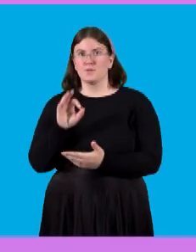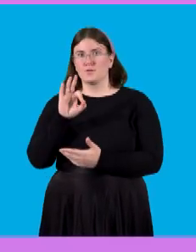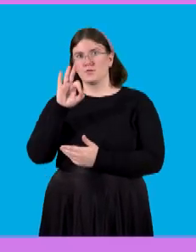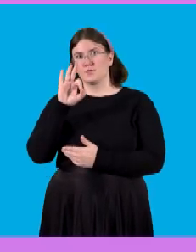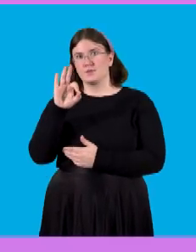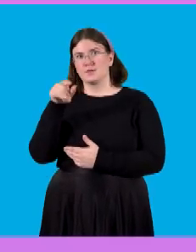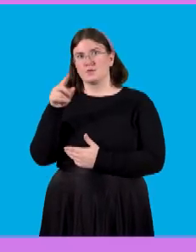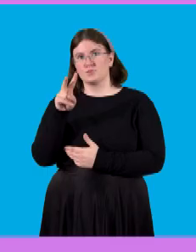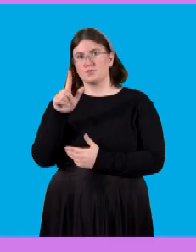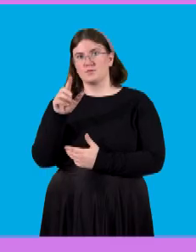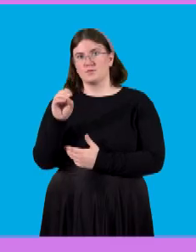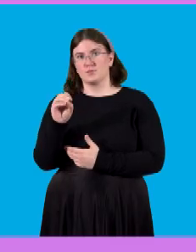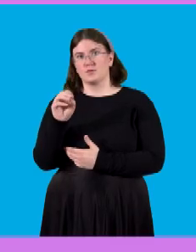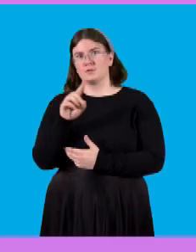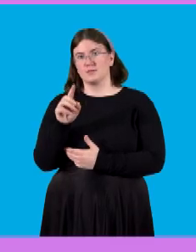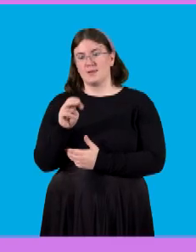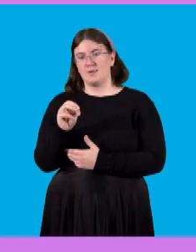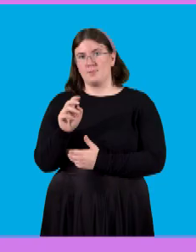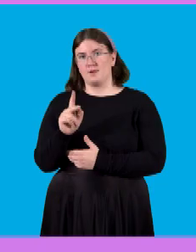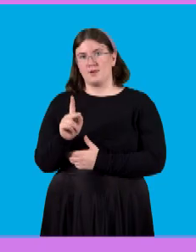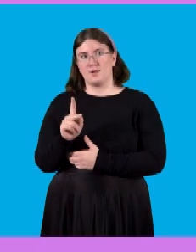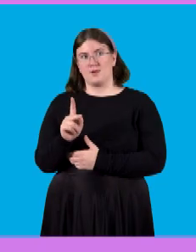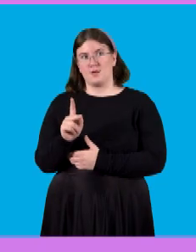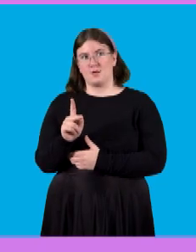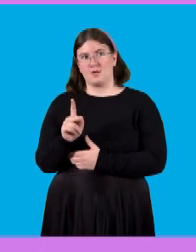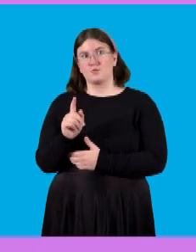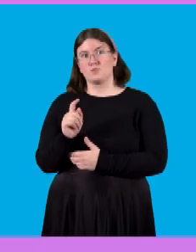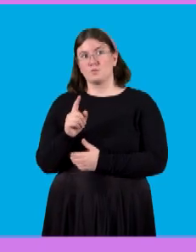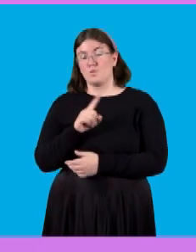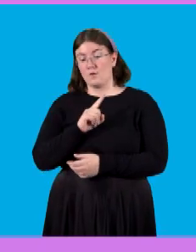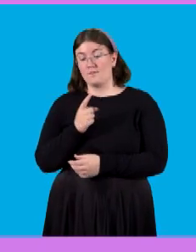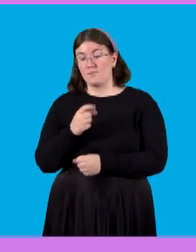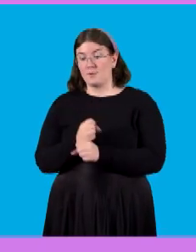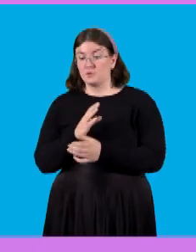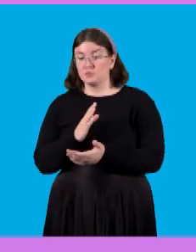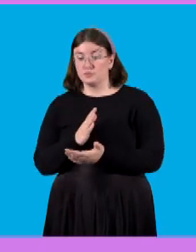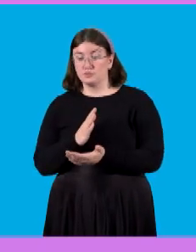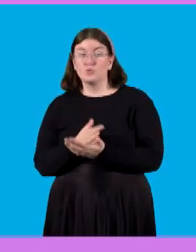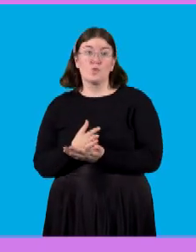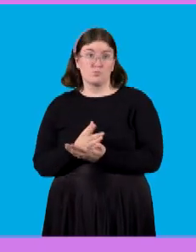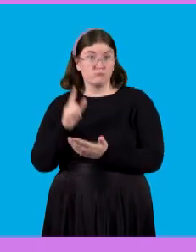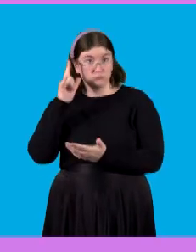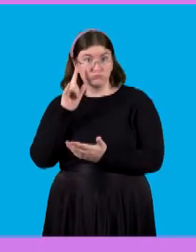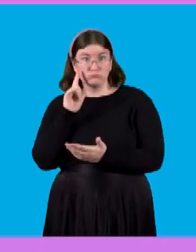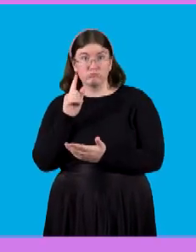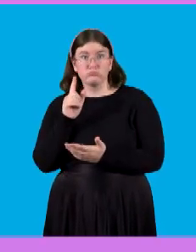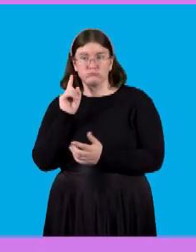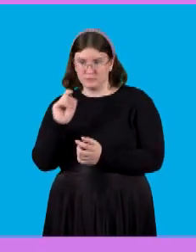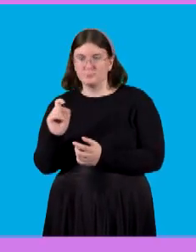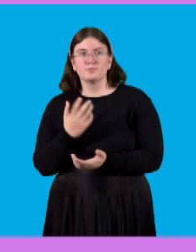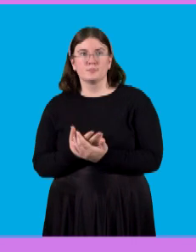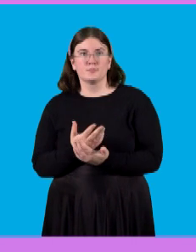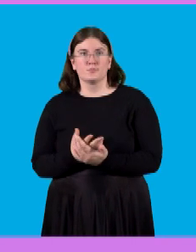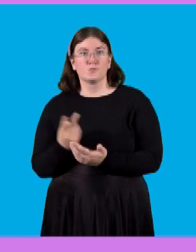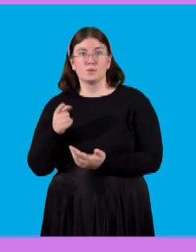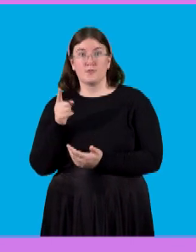3,270 ZMK to secure their accommodation, right? They paid 98.10 ZMK